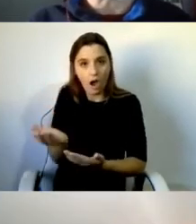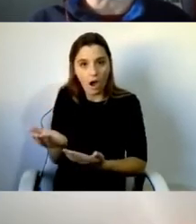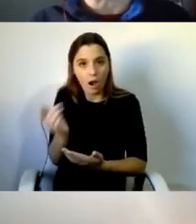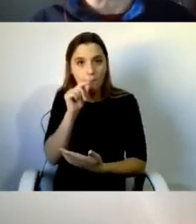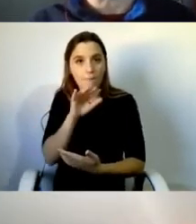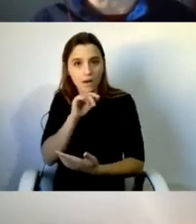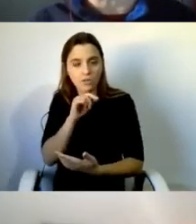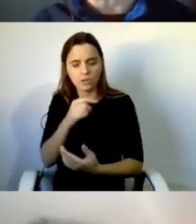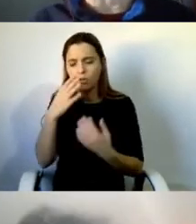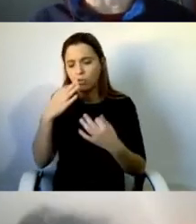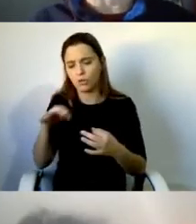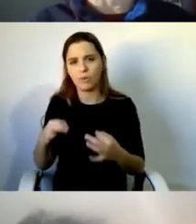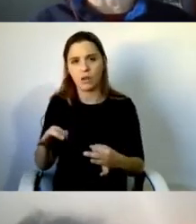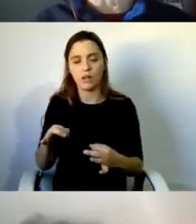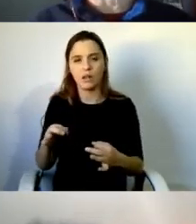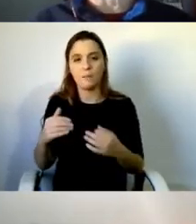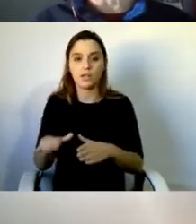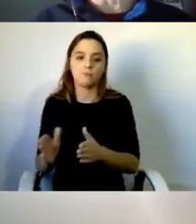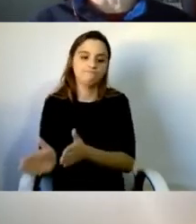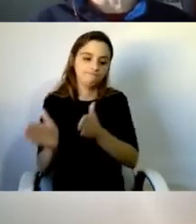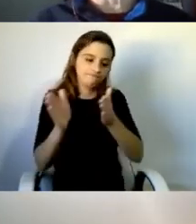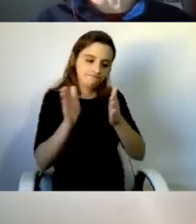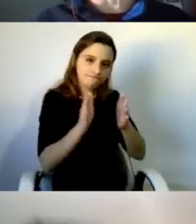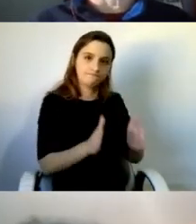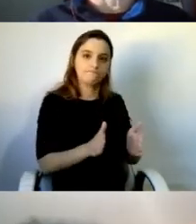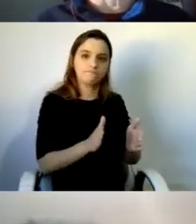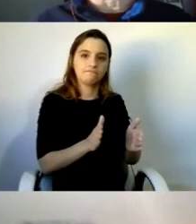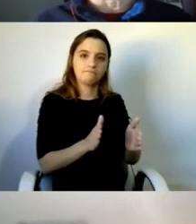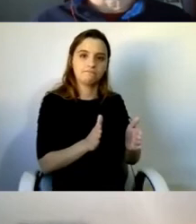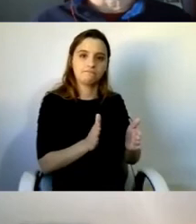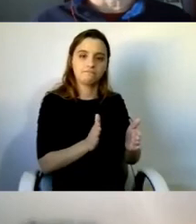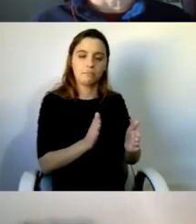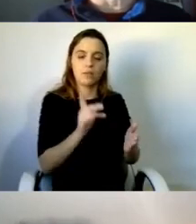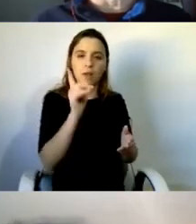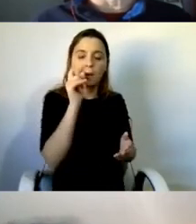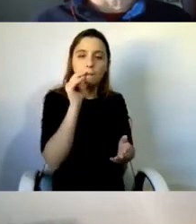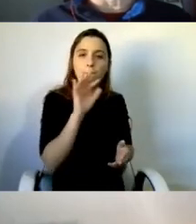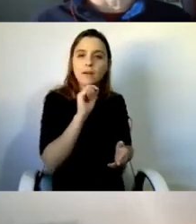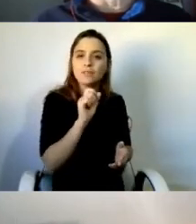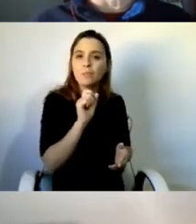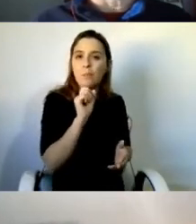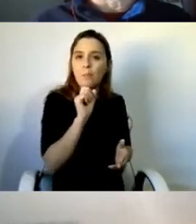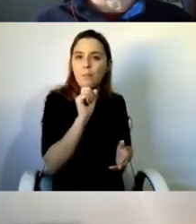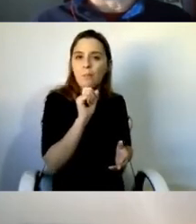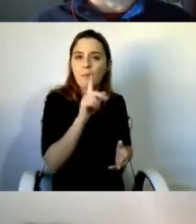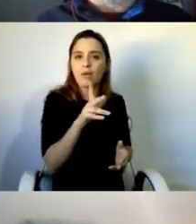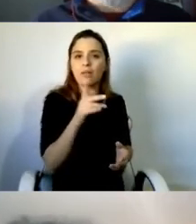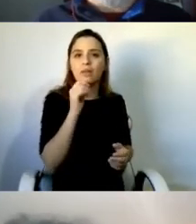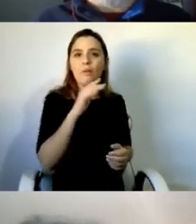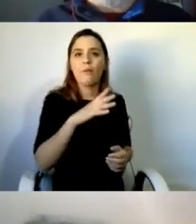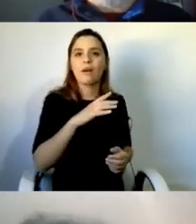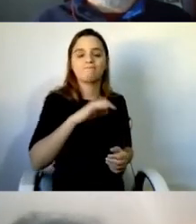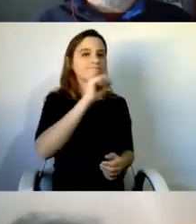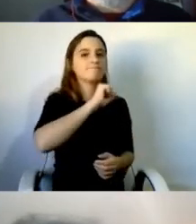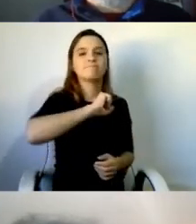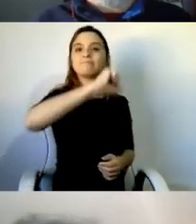hand, parents could be the worst heroes of disabled people because of